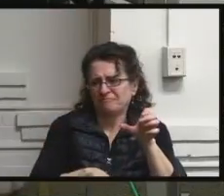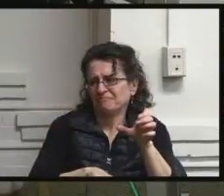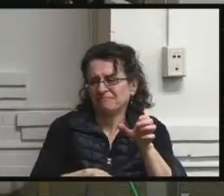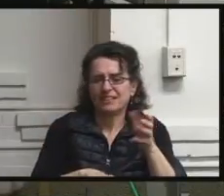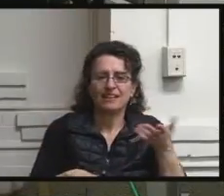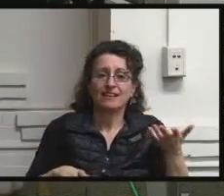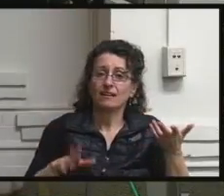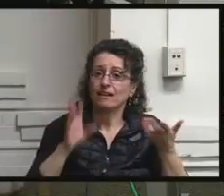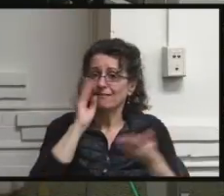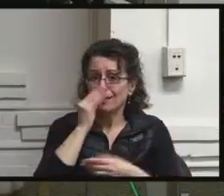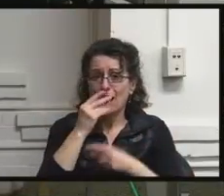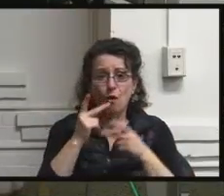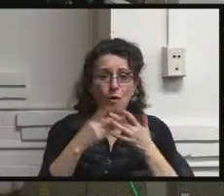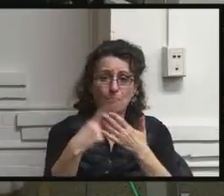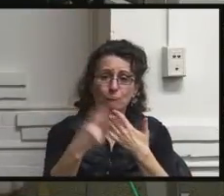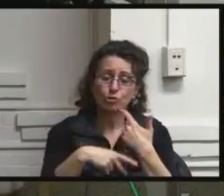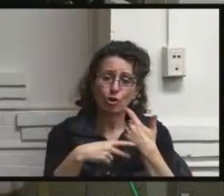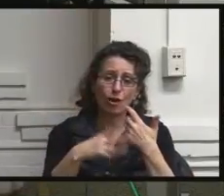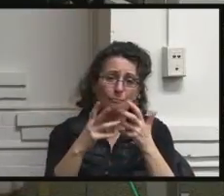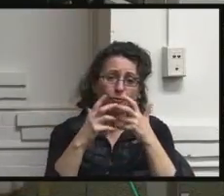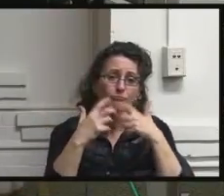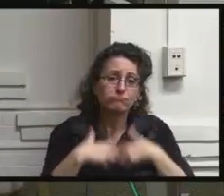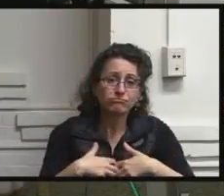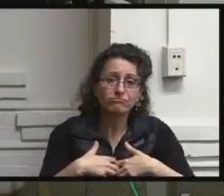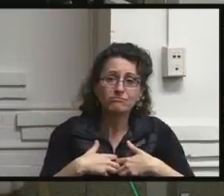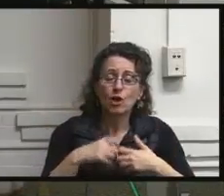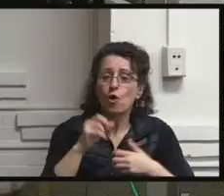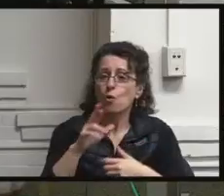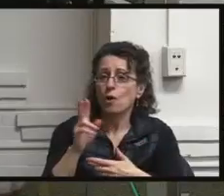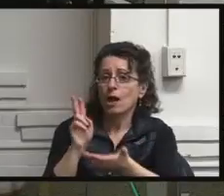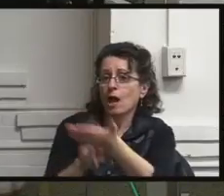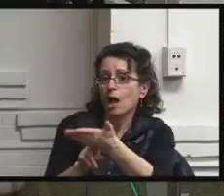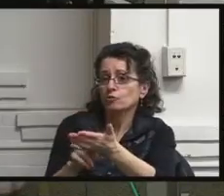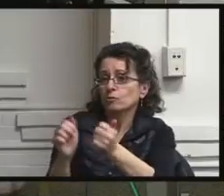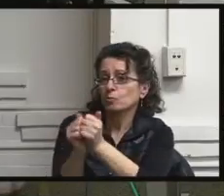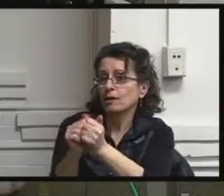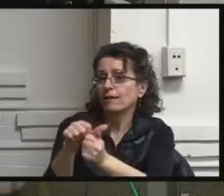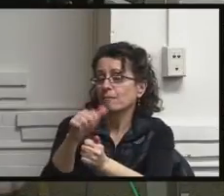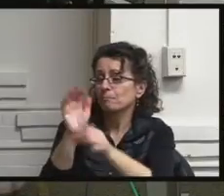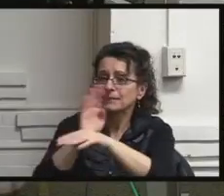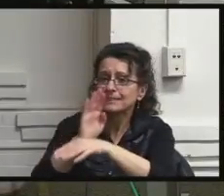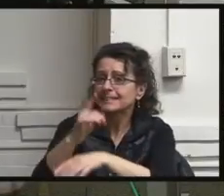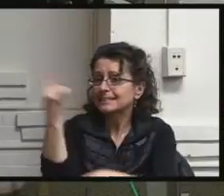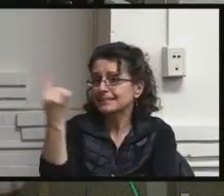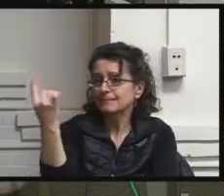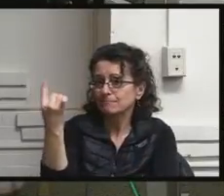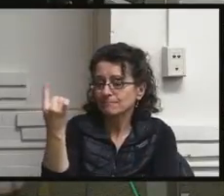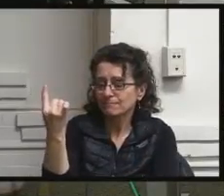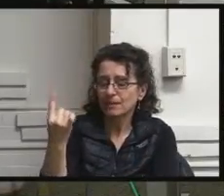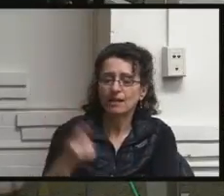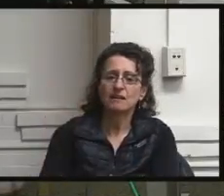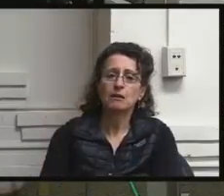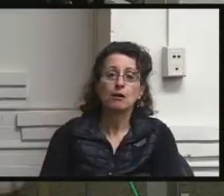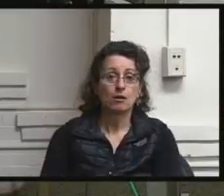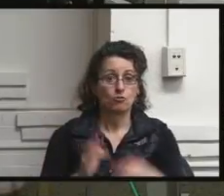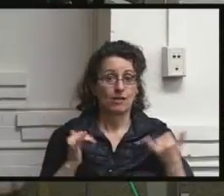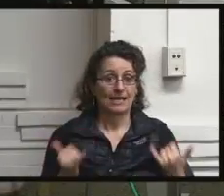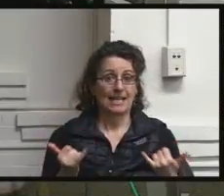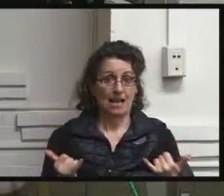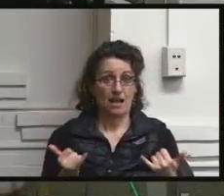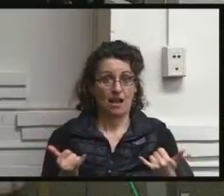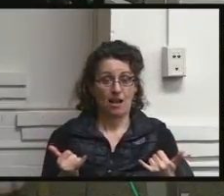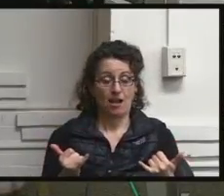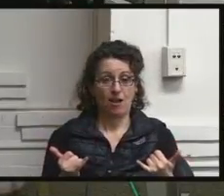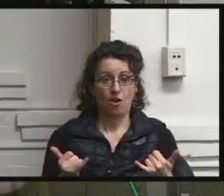the flower program goes away or they contract it out. But at this point, I can tell you, as